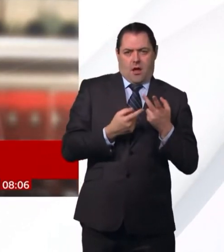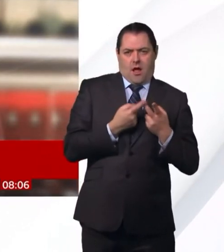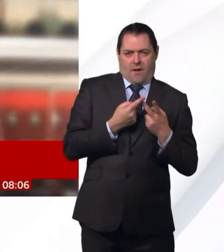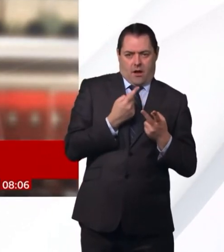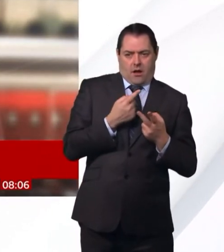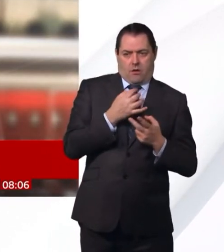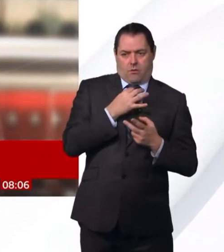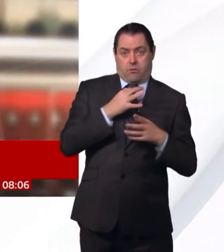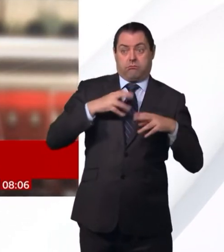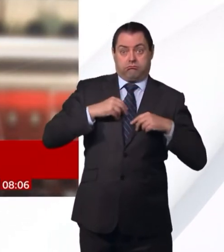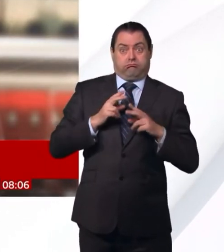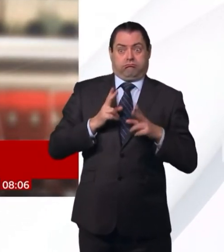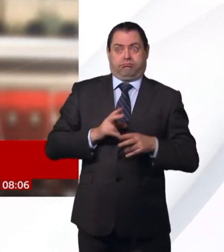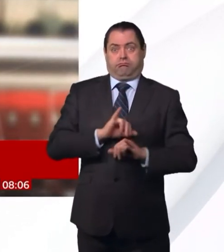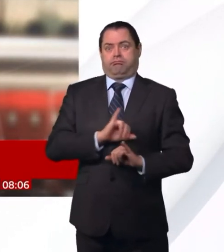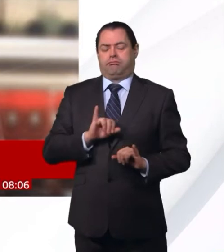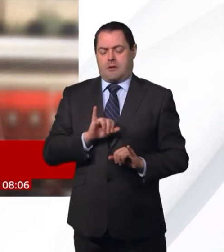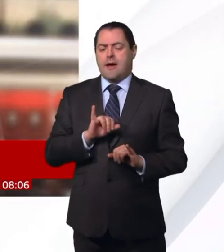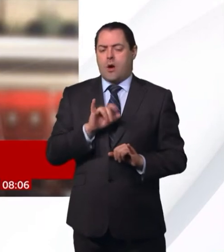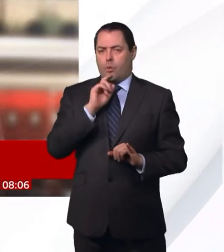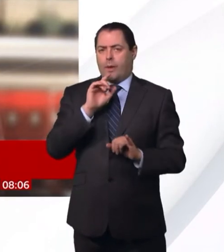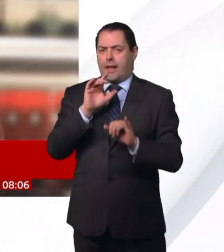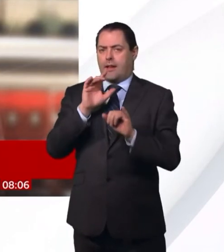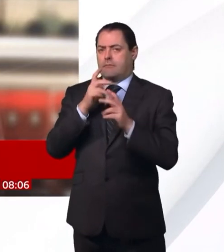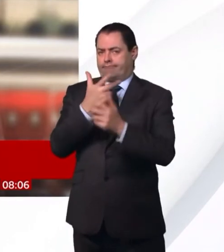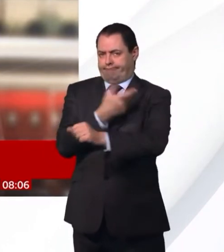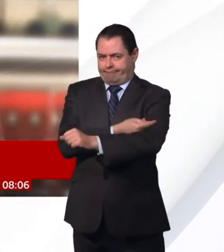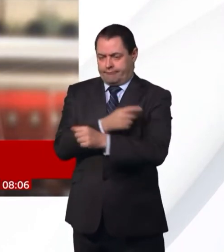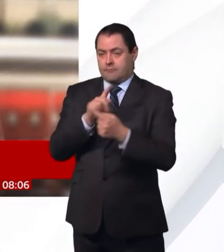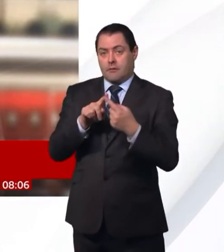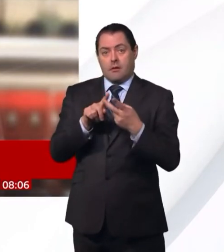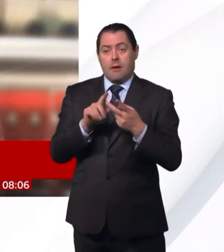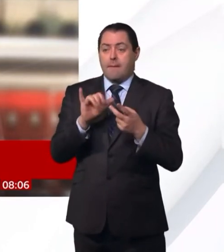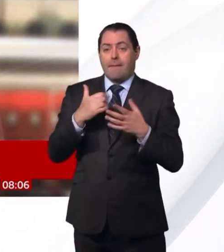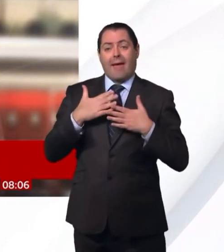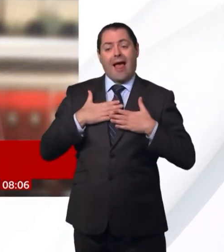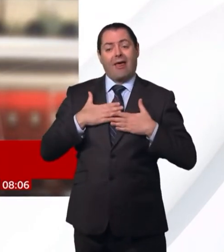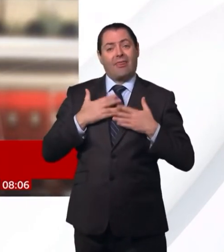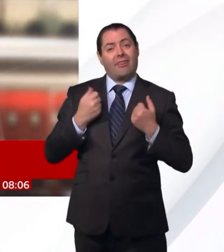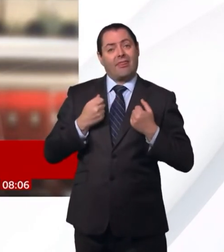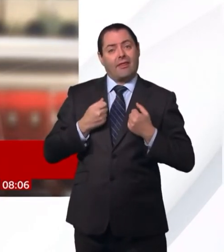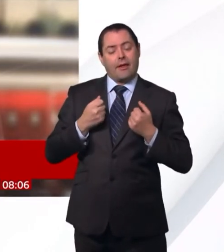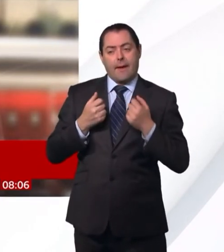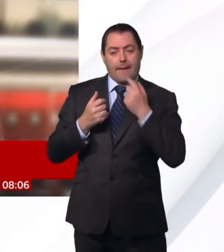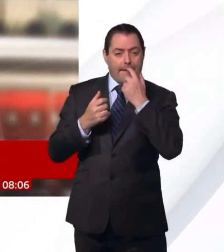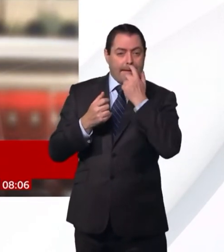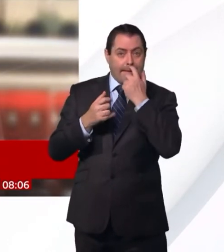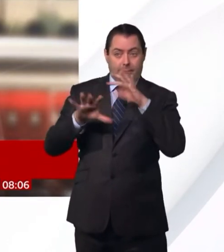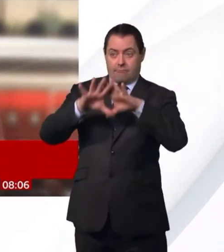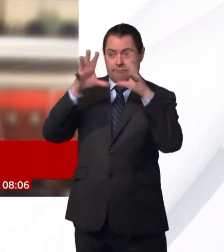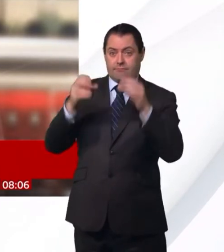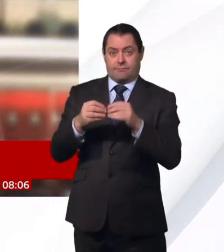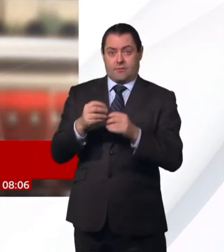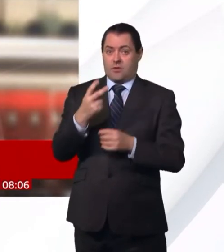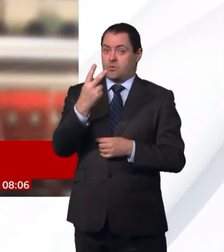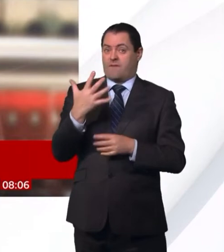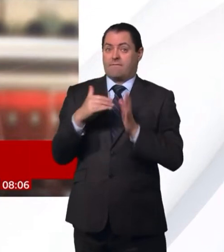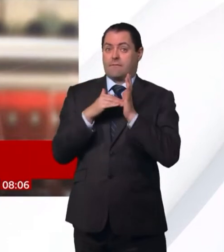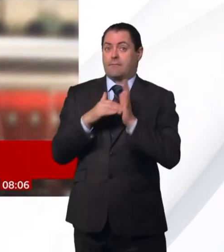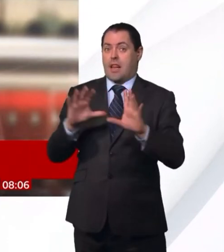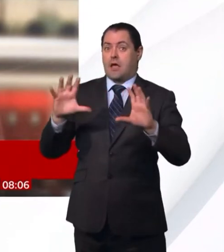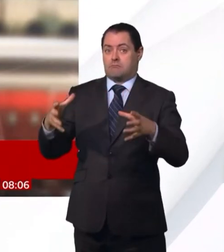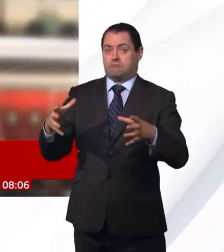be part of that, and also people with underlying health conditions. About 25 million people in the first tranche